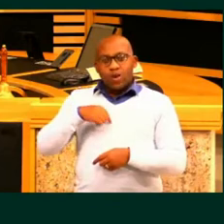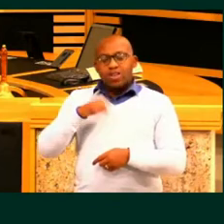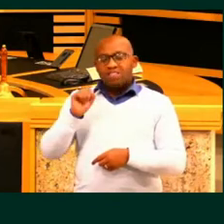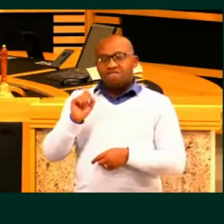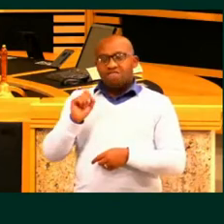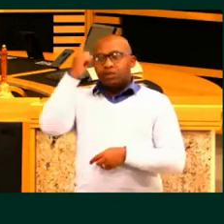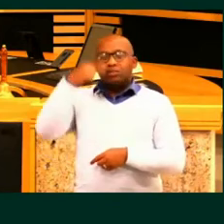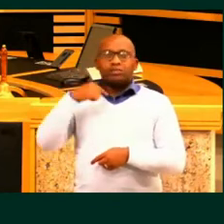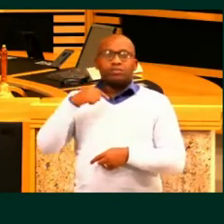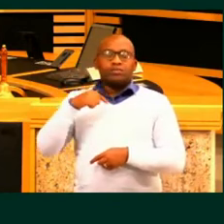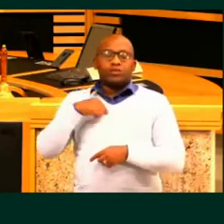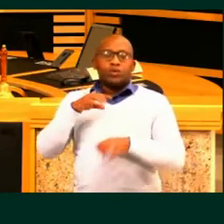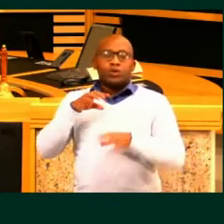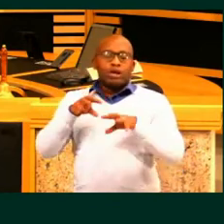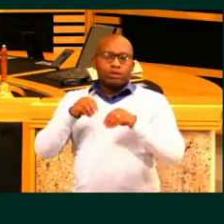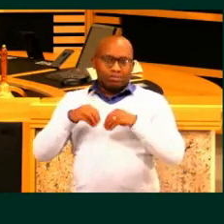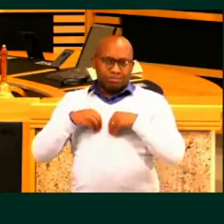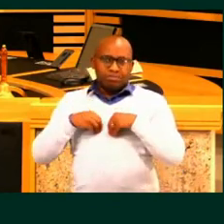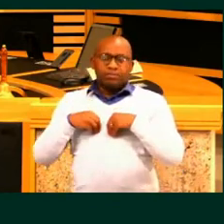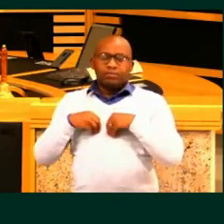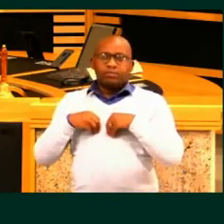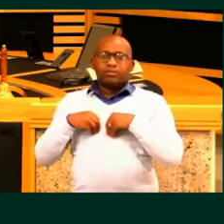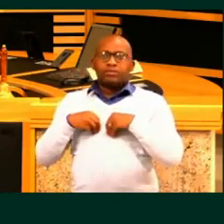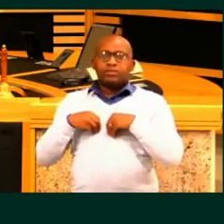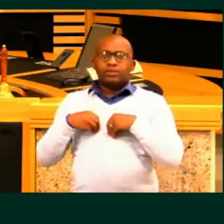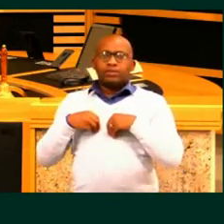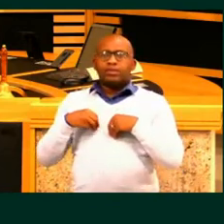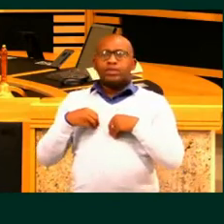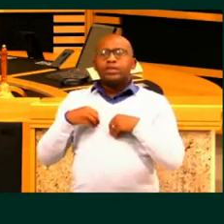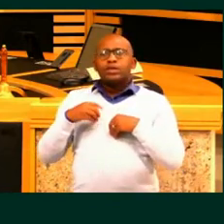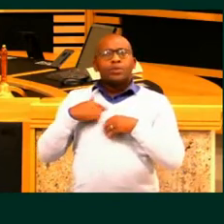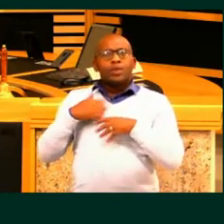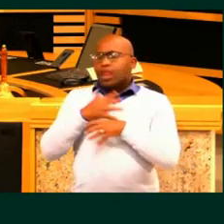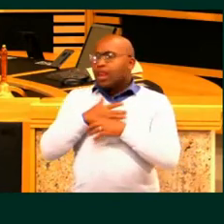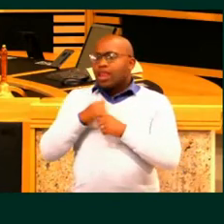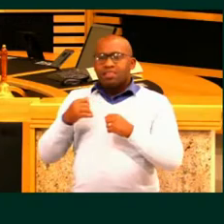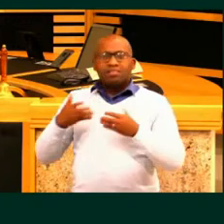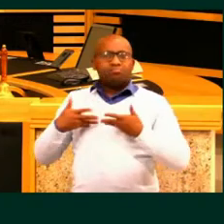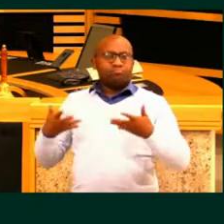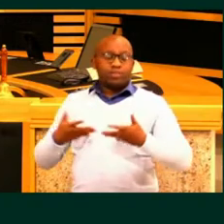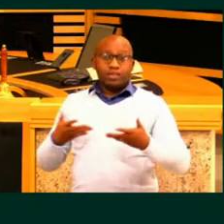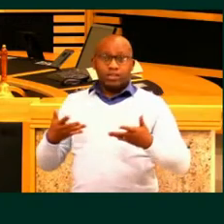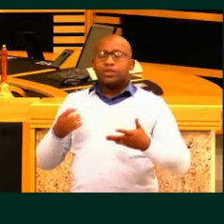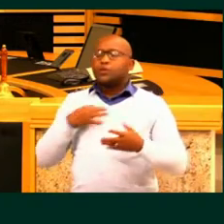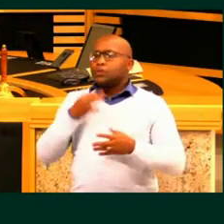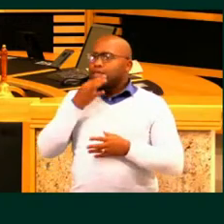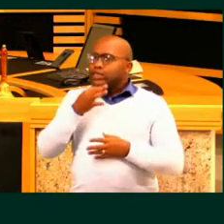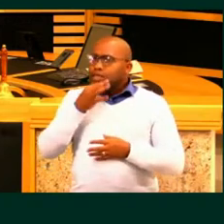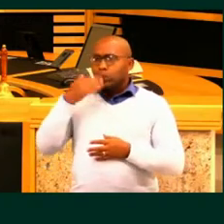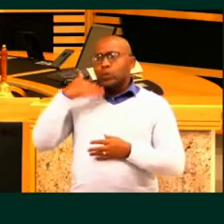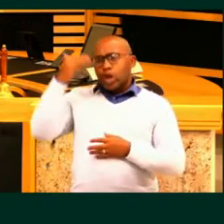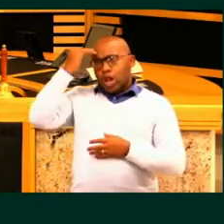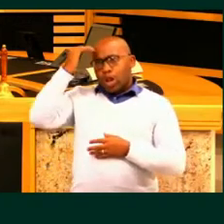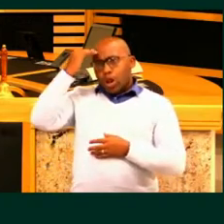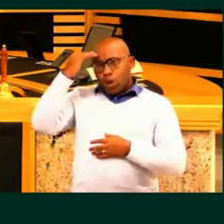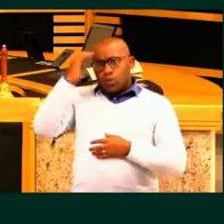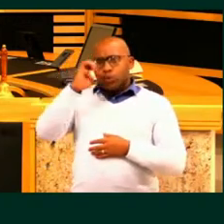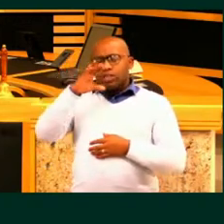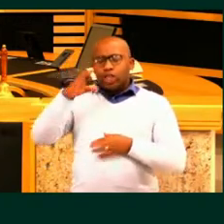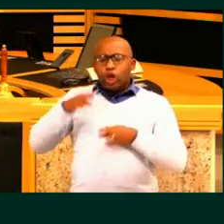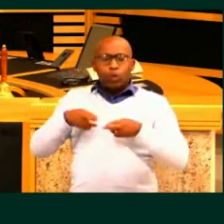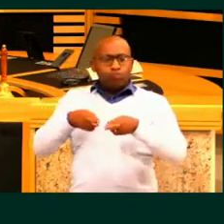admit the challenges and the state of roads in the province and